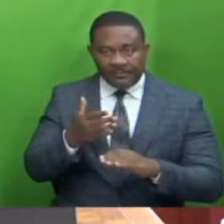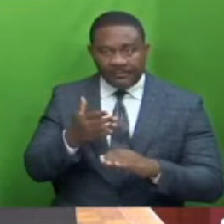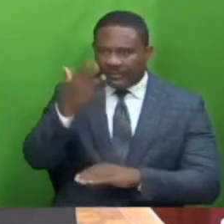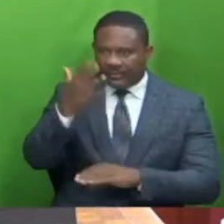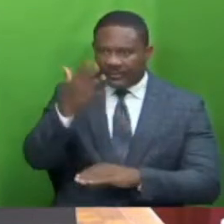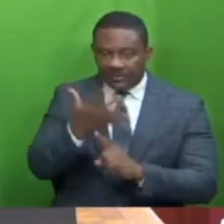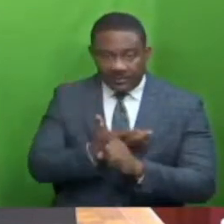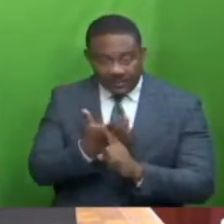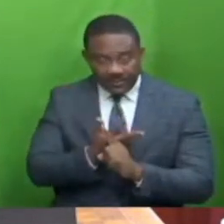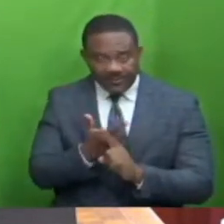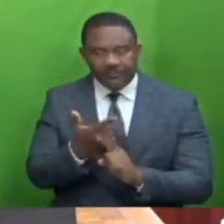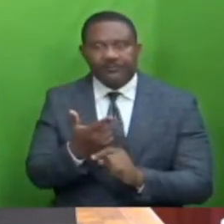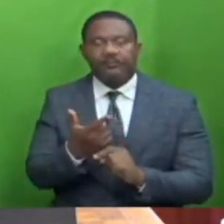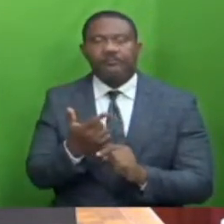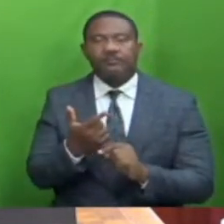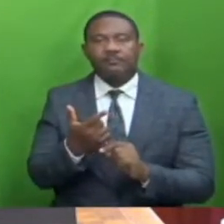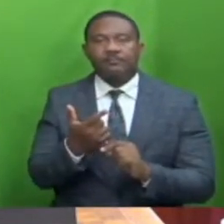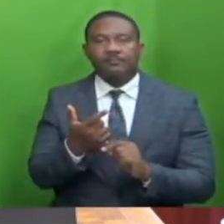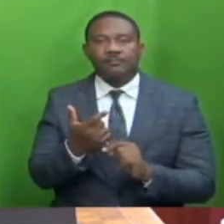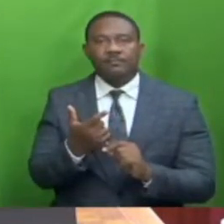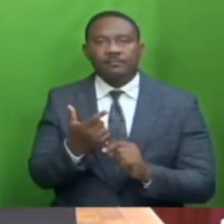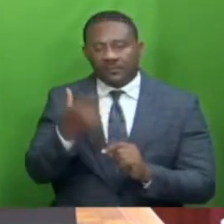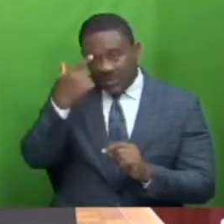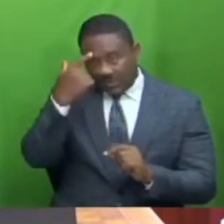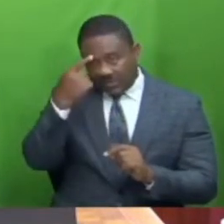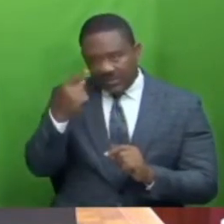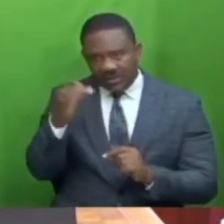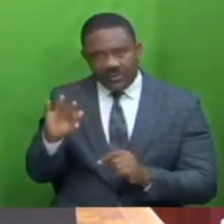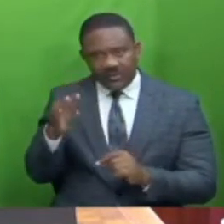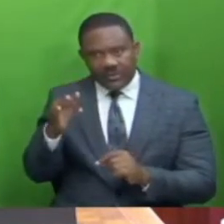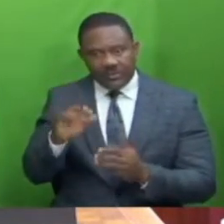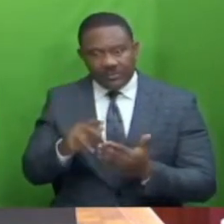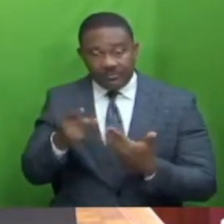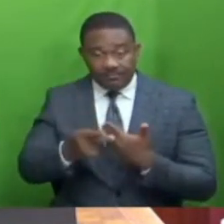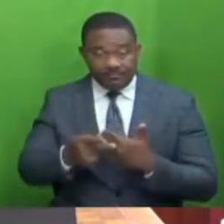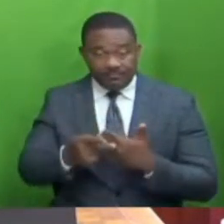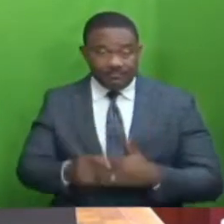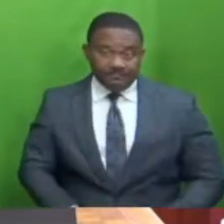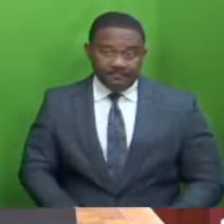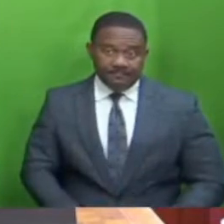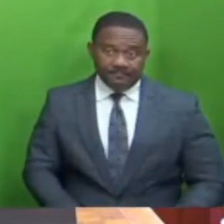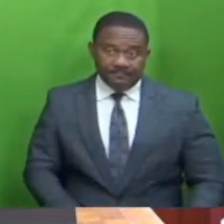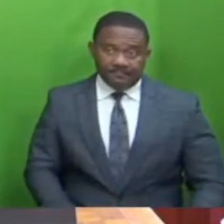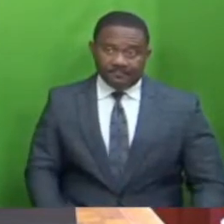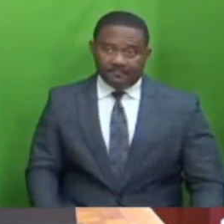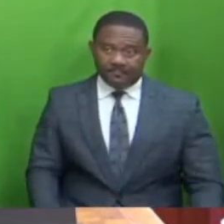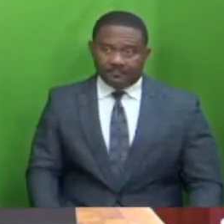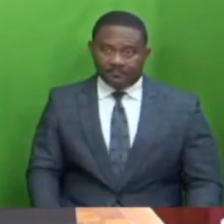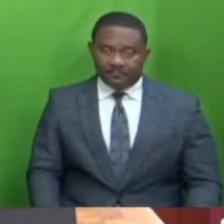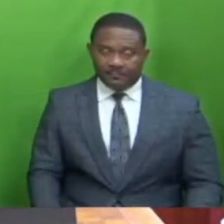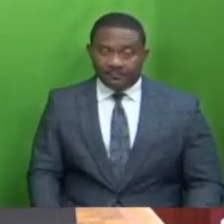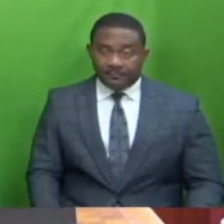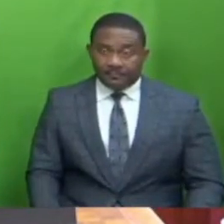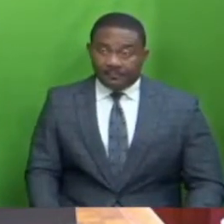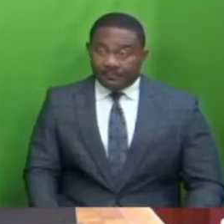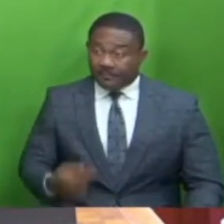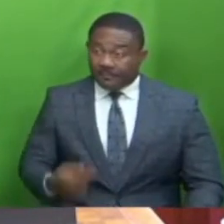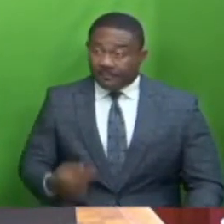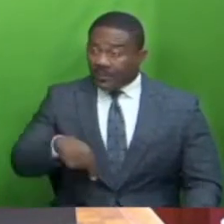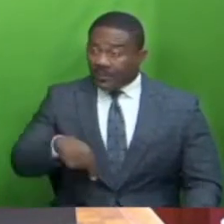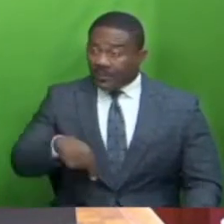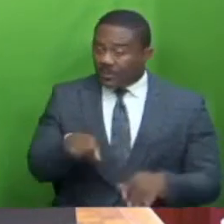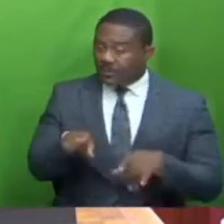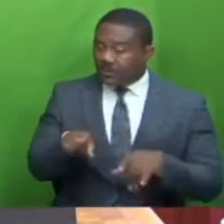after a formal request for a fund program. We also secured IMF financing equivalent to